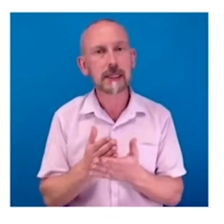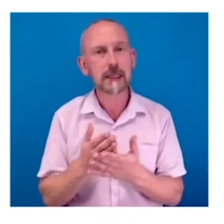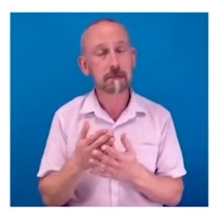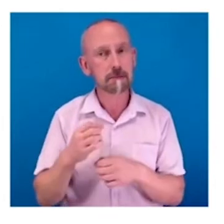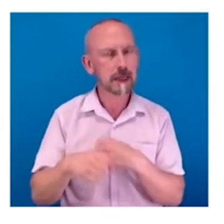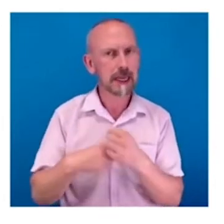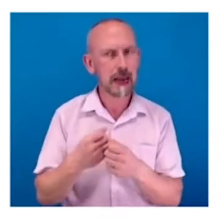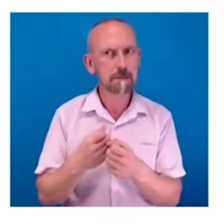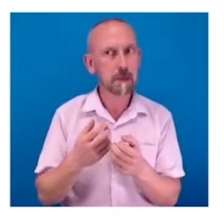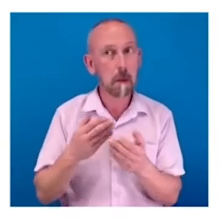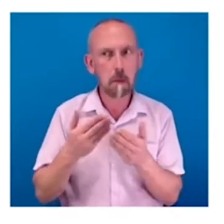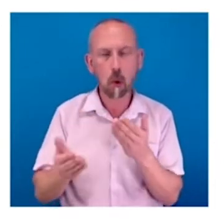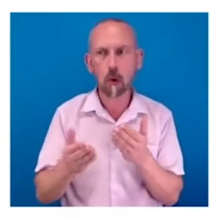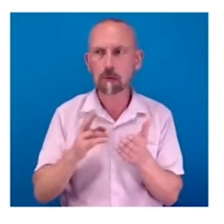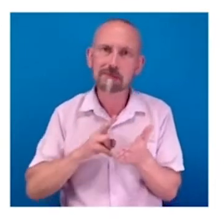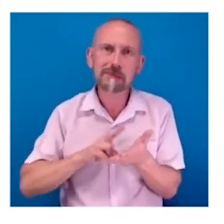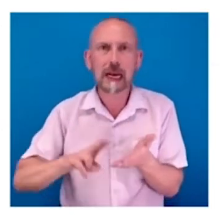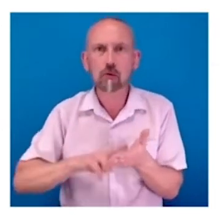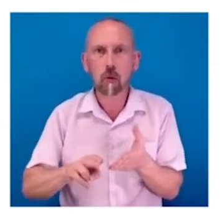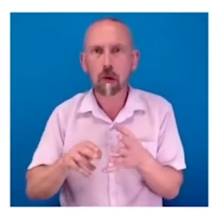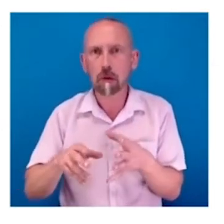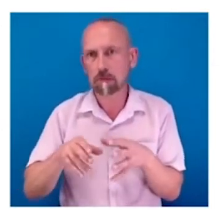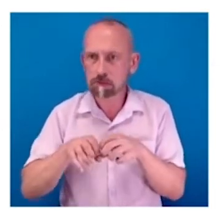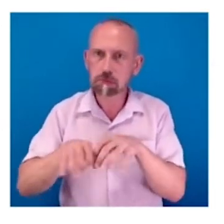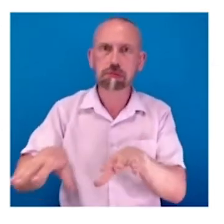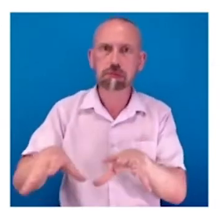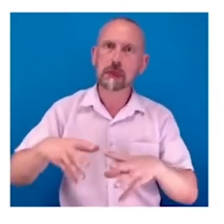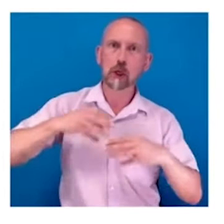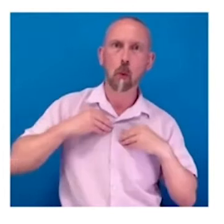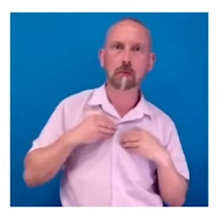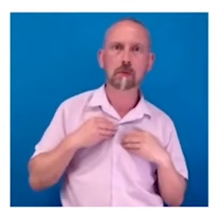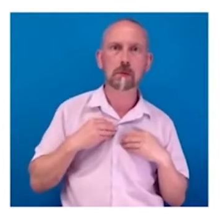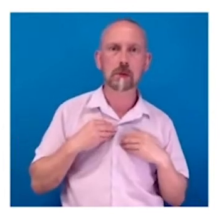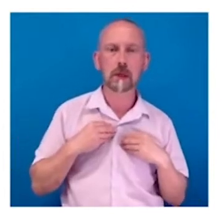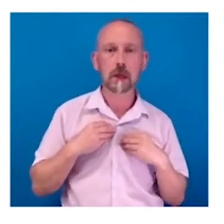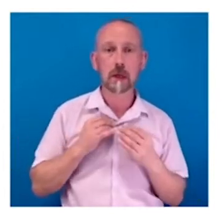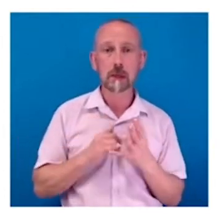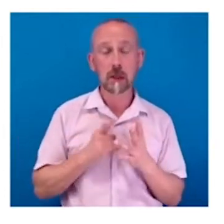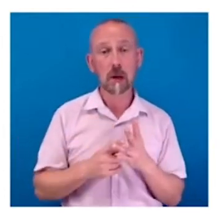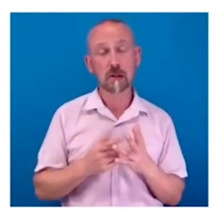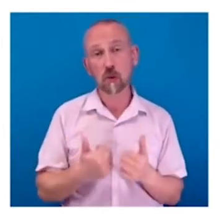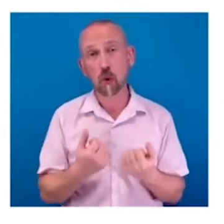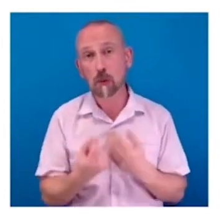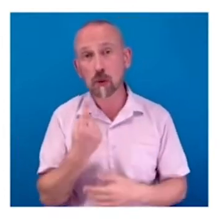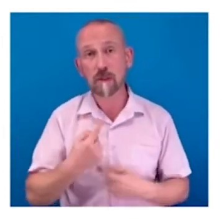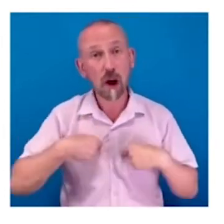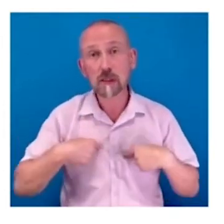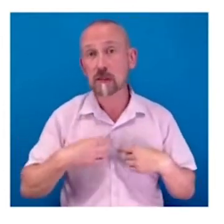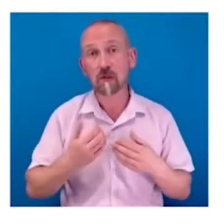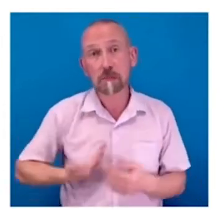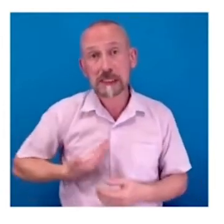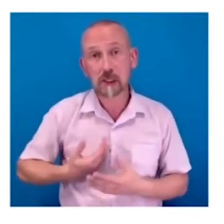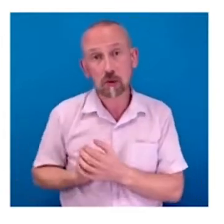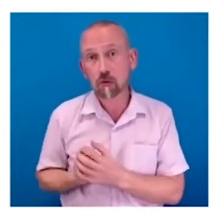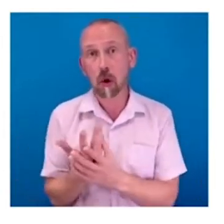adopter market for a technology like this. And it's been an opportunity for us to evolve and grow as a company, but also for the technology to